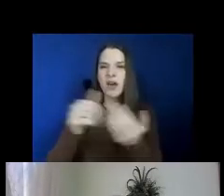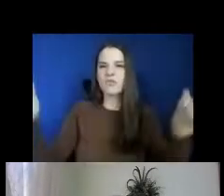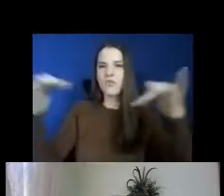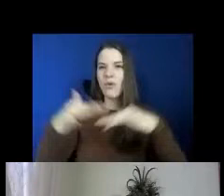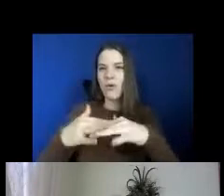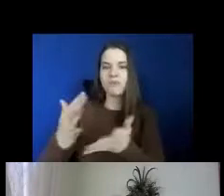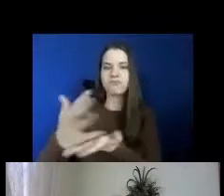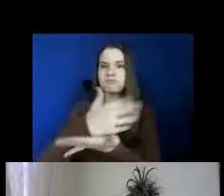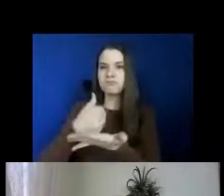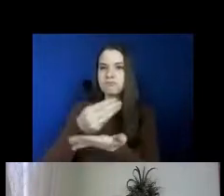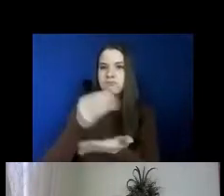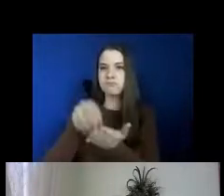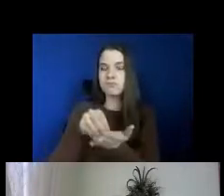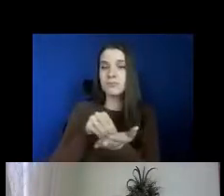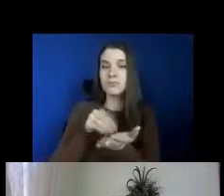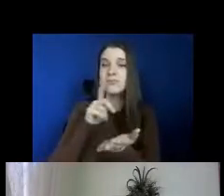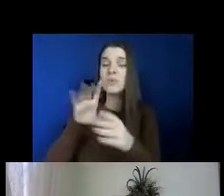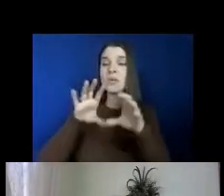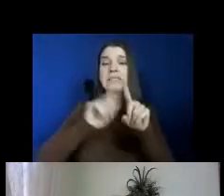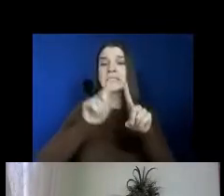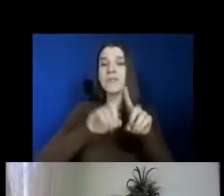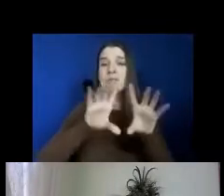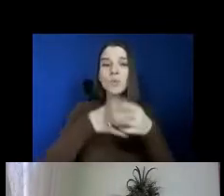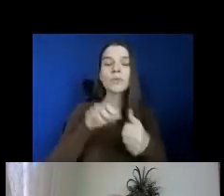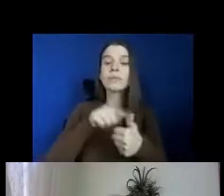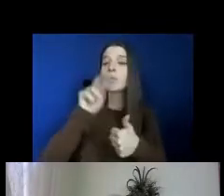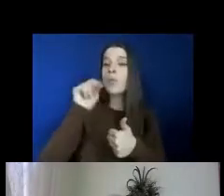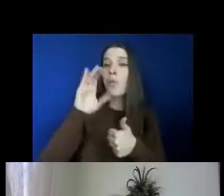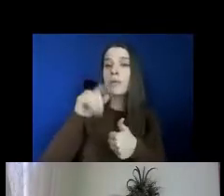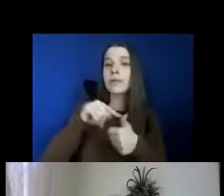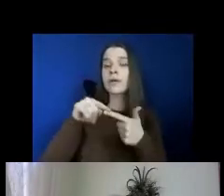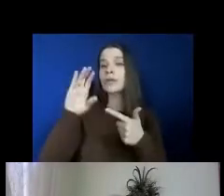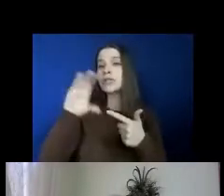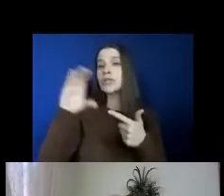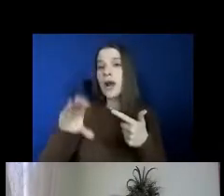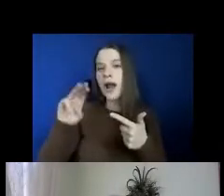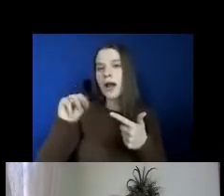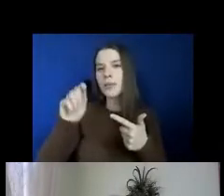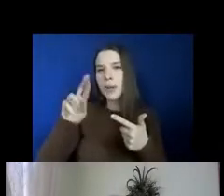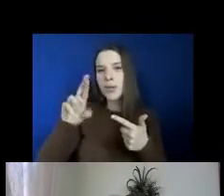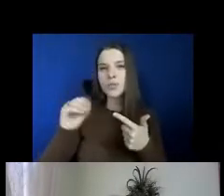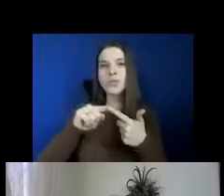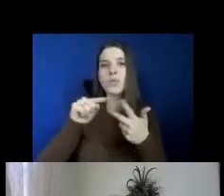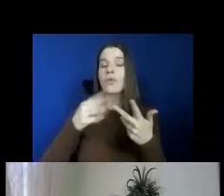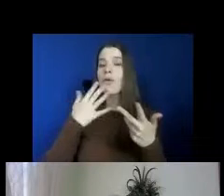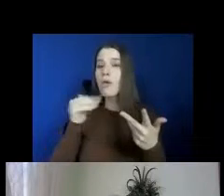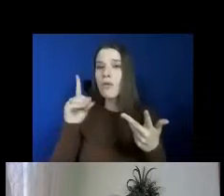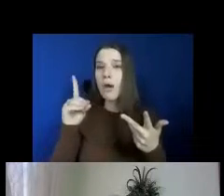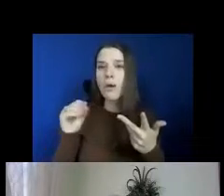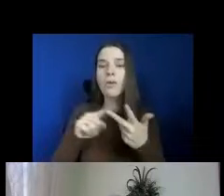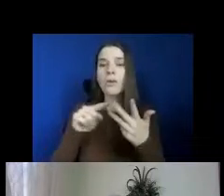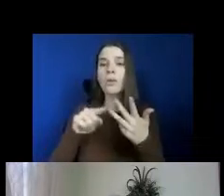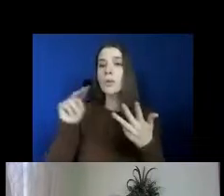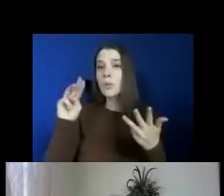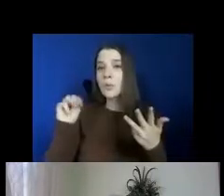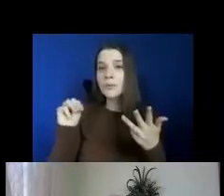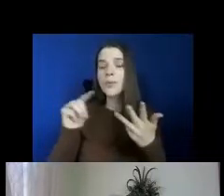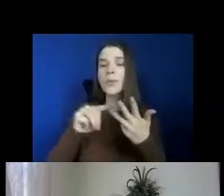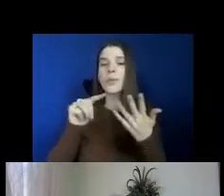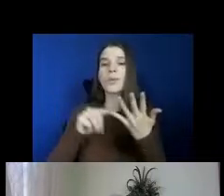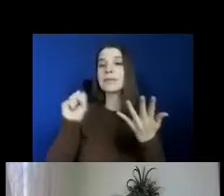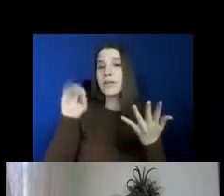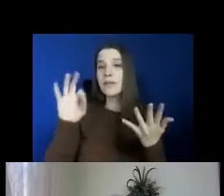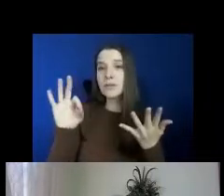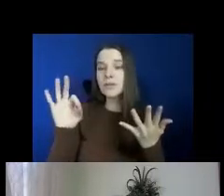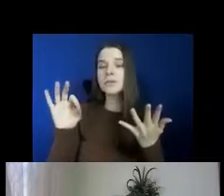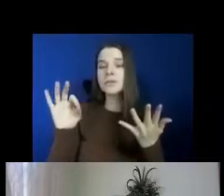from these groups around the country: North Carolina, Chicago Metro, Colorado, New Mexico, San Francisco,